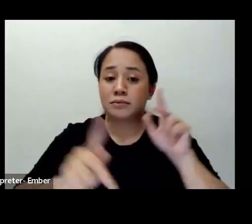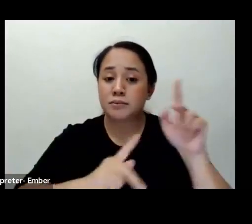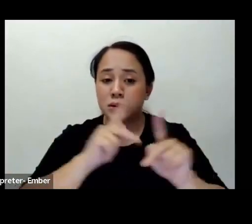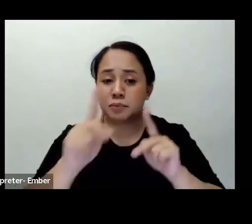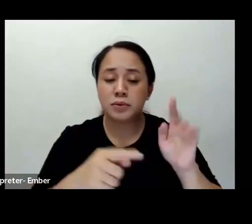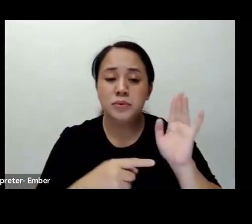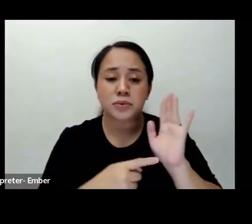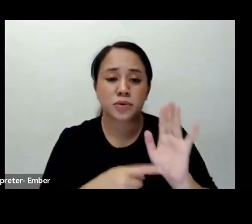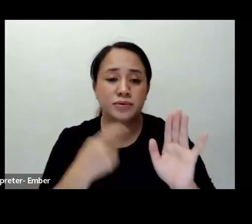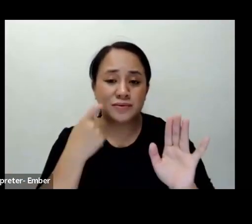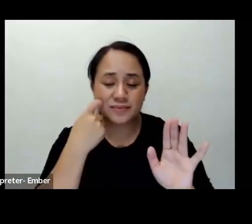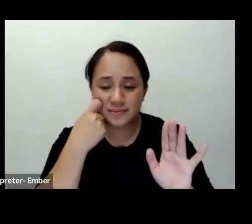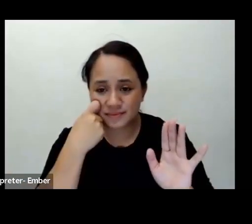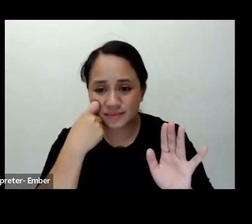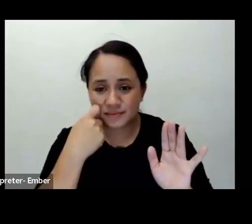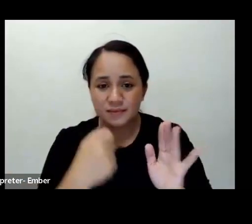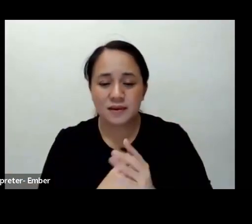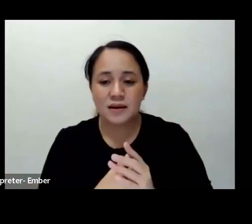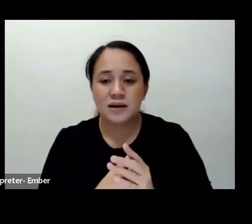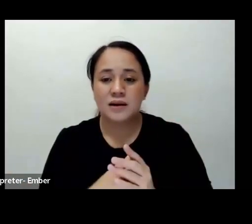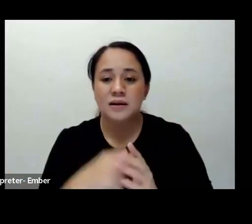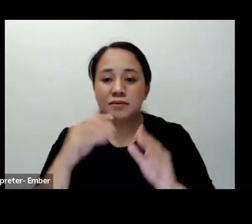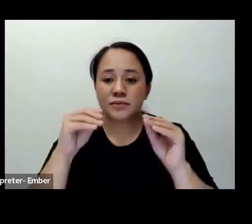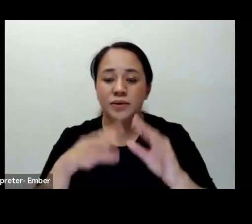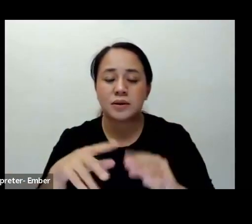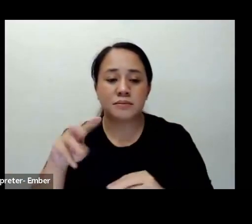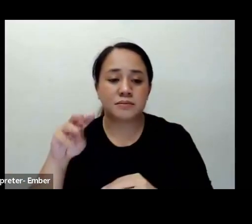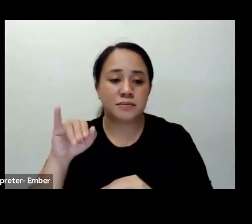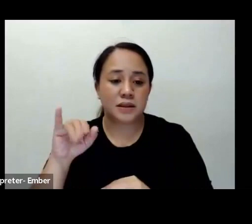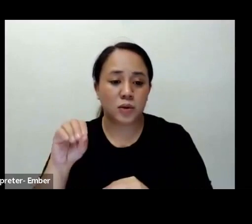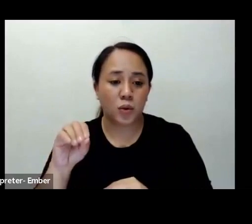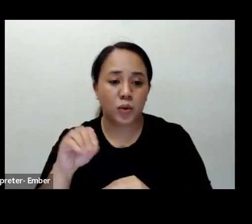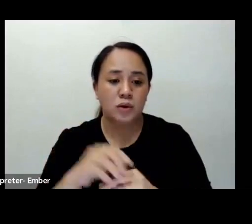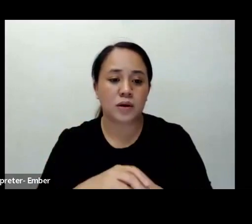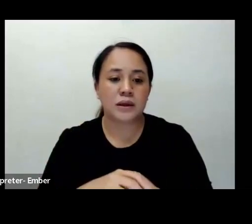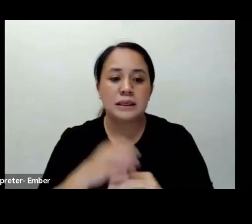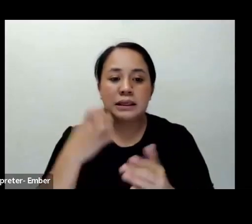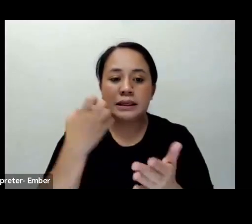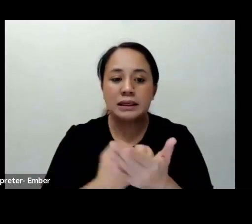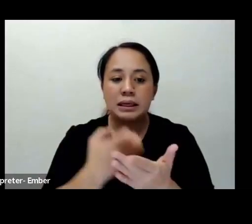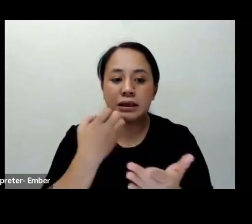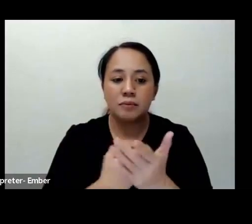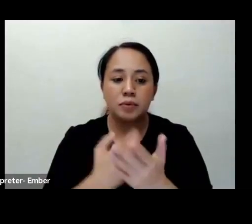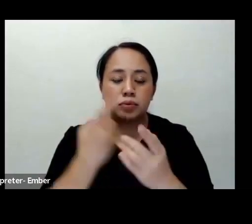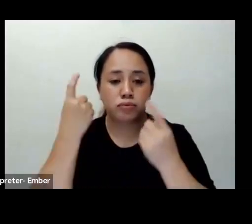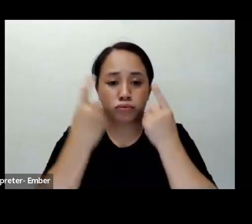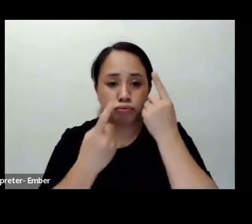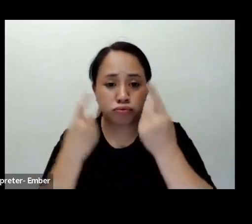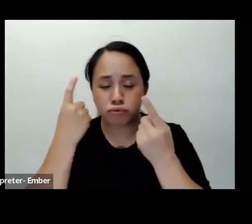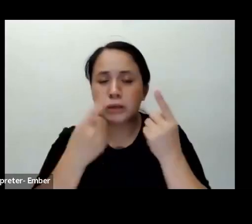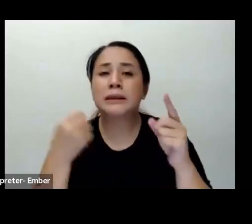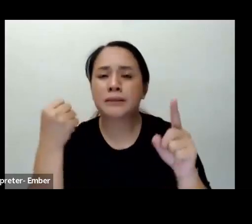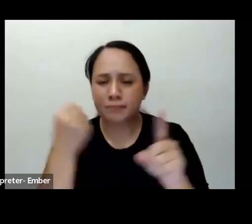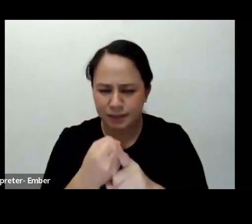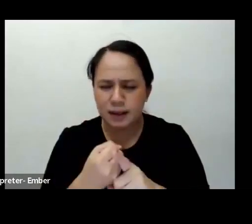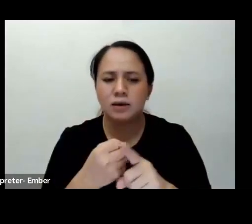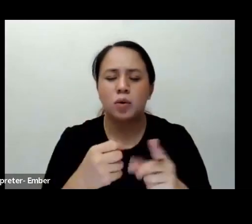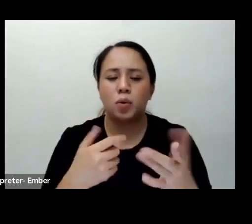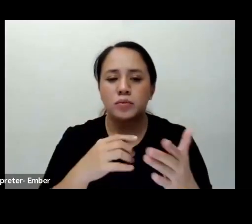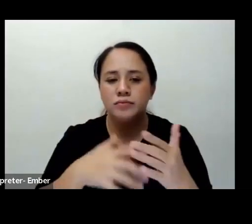shown by Professor Miko, economic concerns also impact on